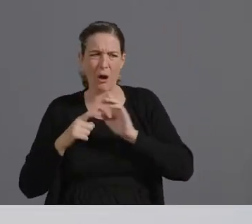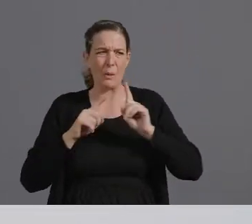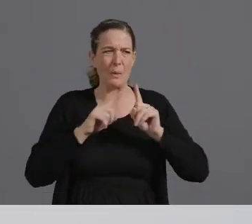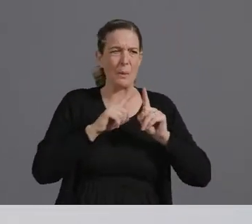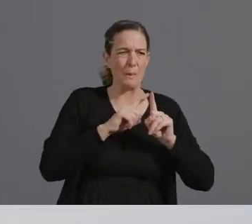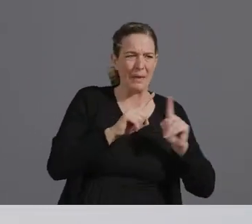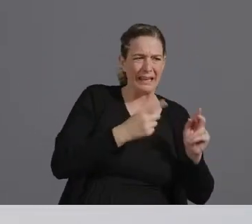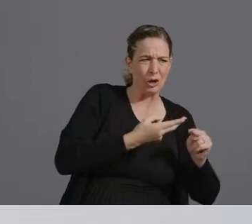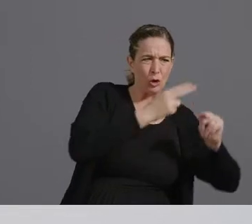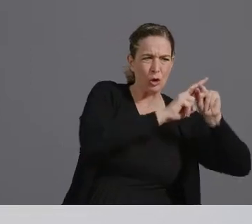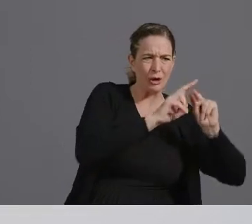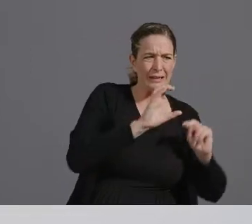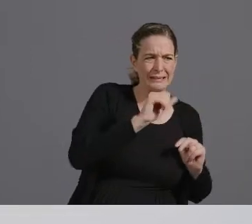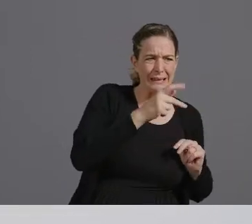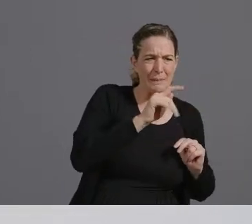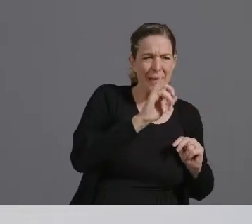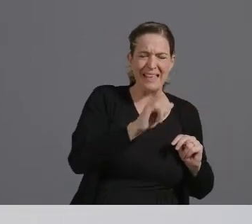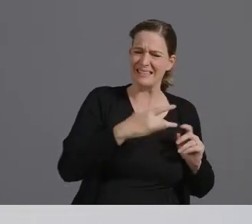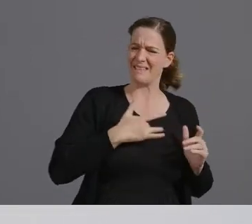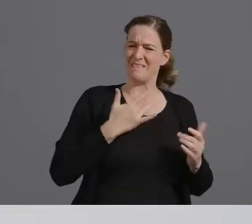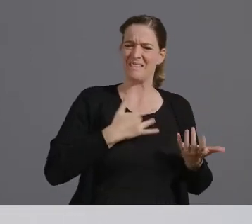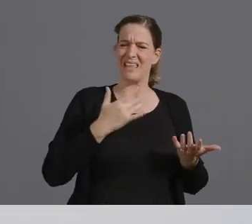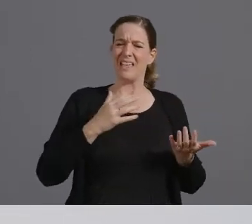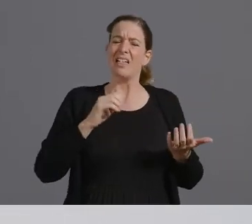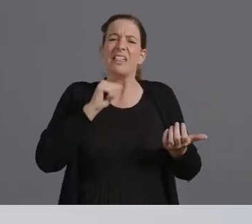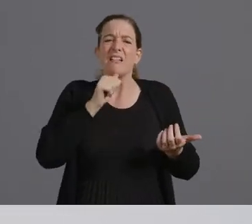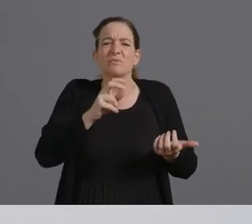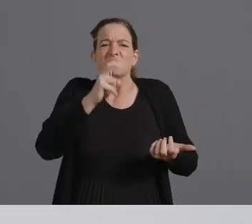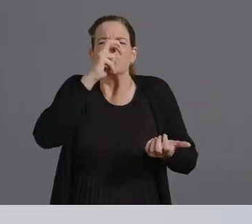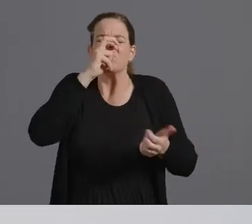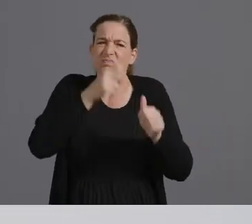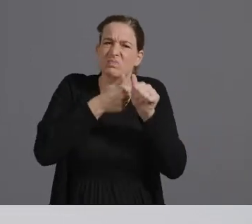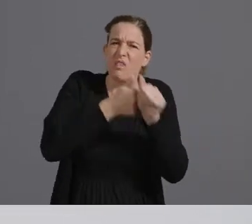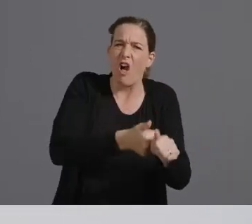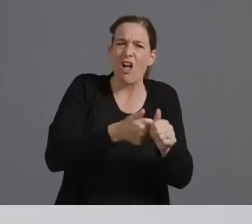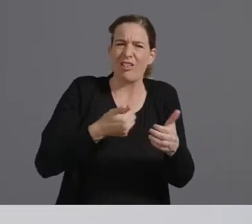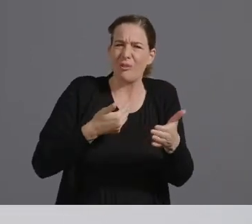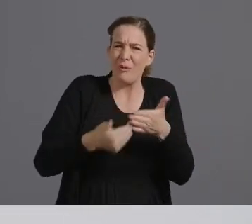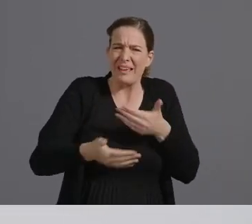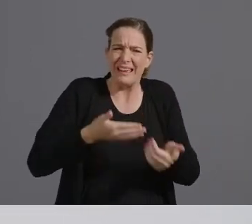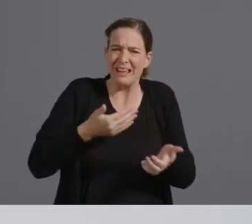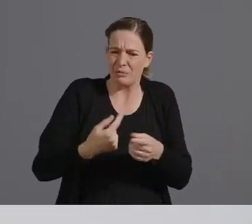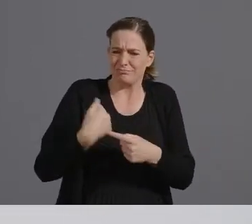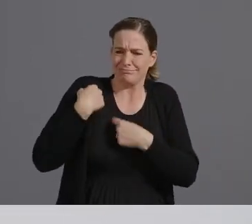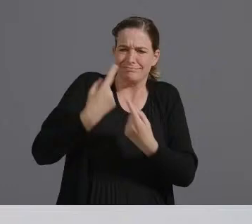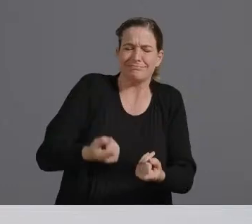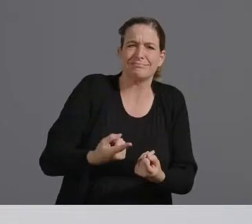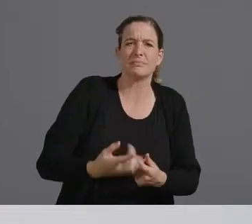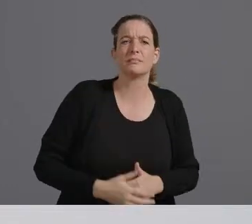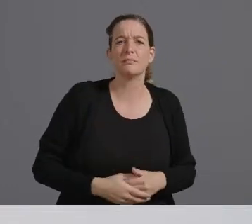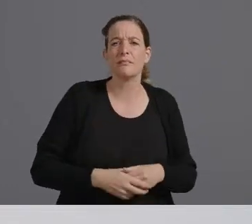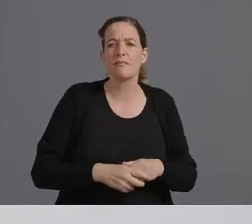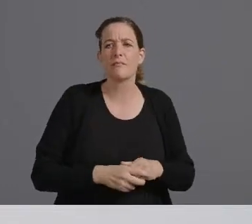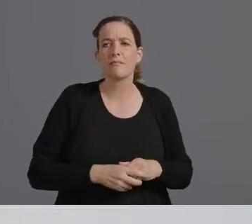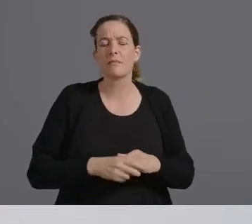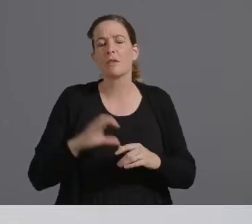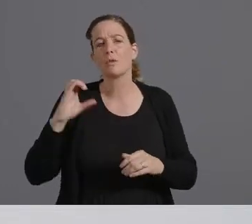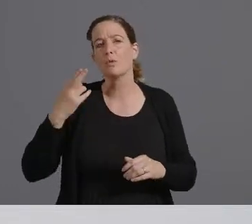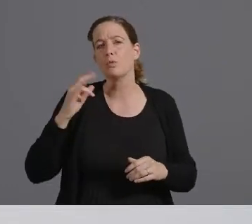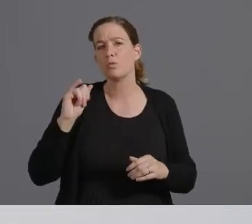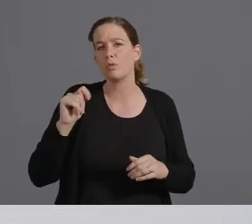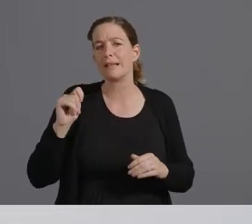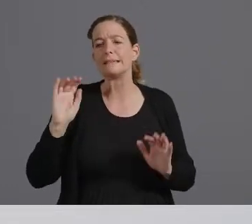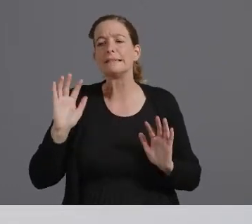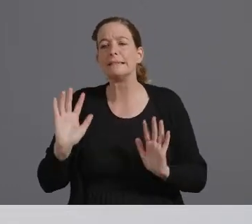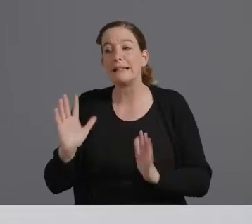begin with. What would you say to that? I would say that there's probably some business owners out there that got shut down that